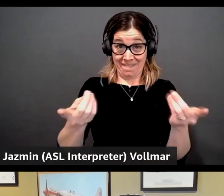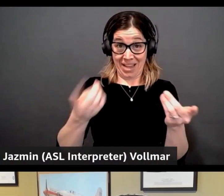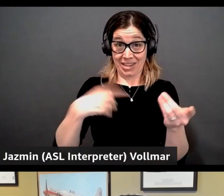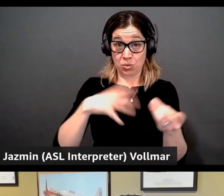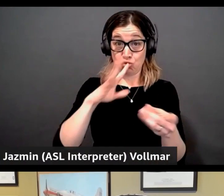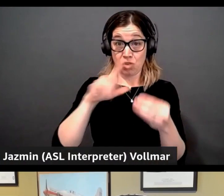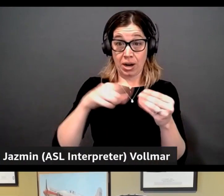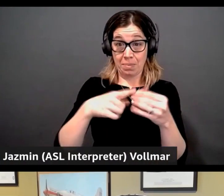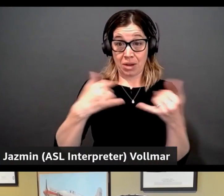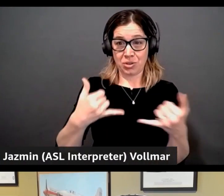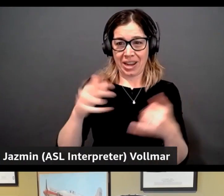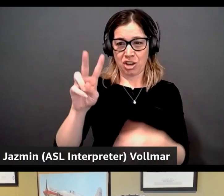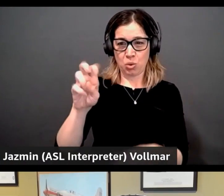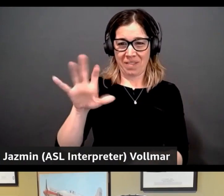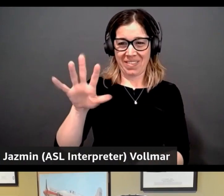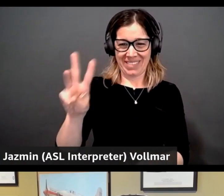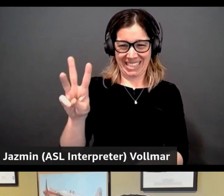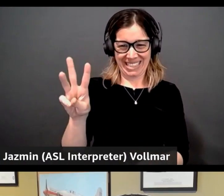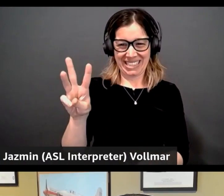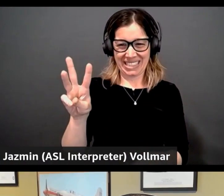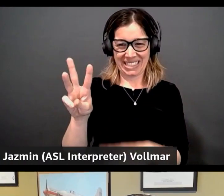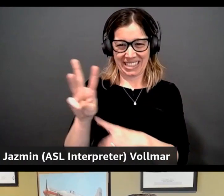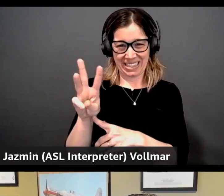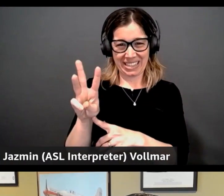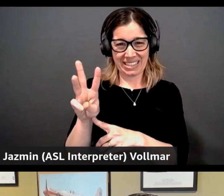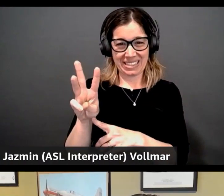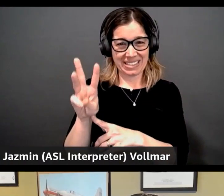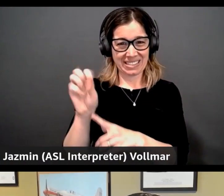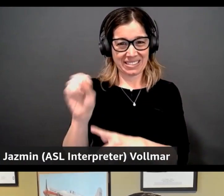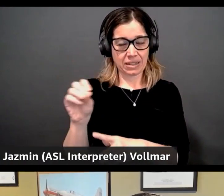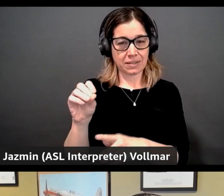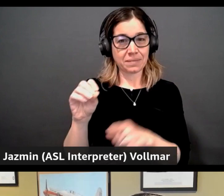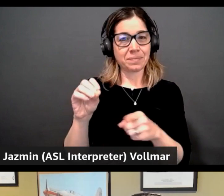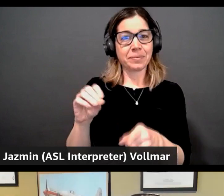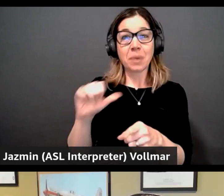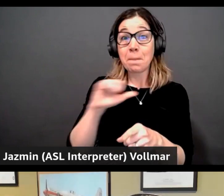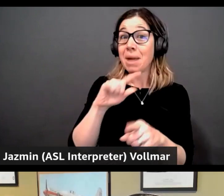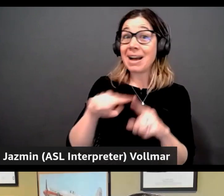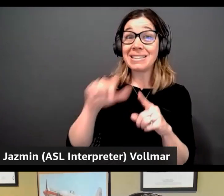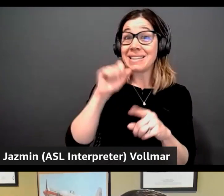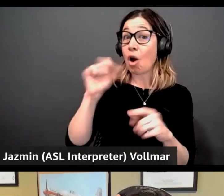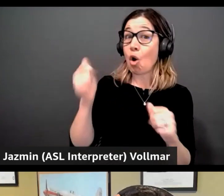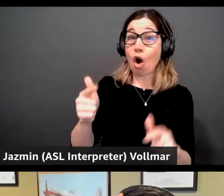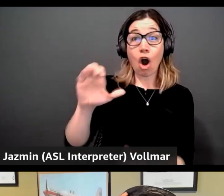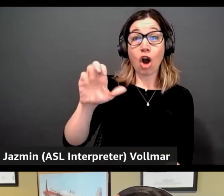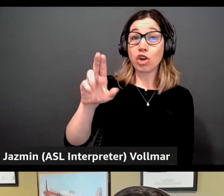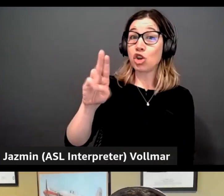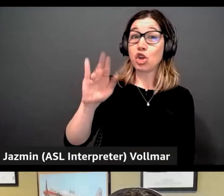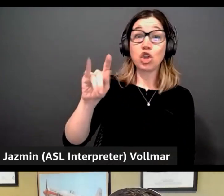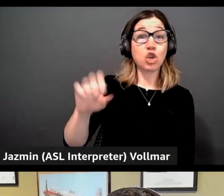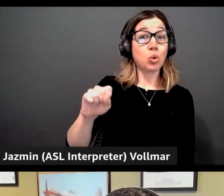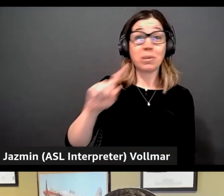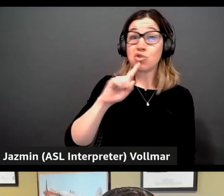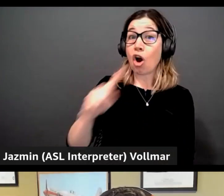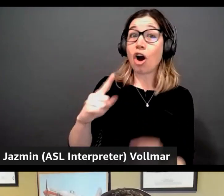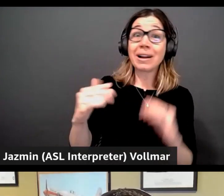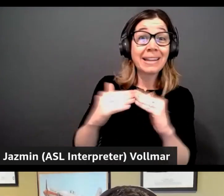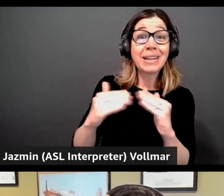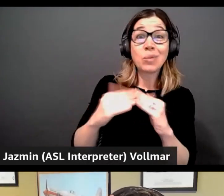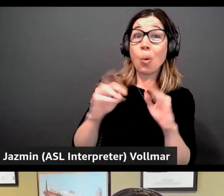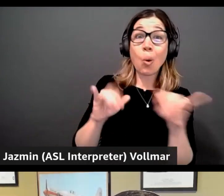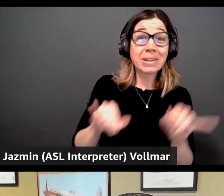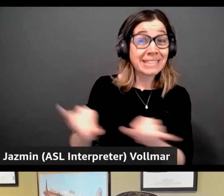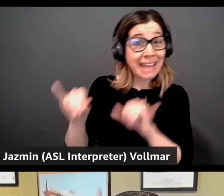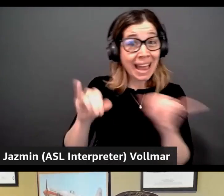think, if I'm not mistaken, something like that. But not all qubits are the same or equal, right? Because yeah. These are different type